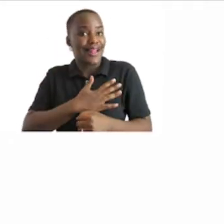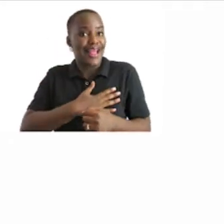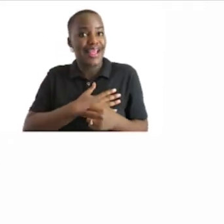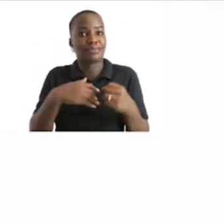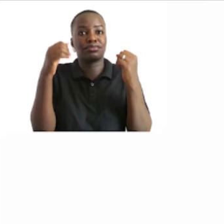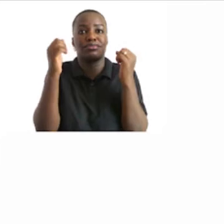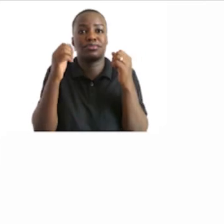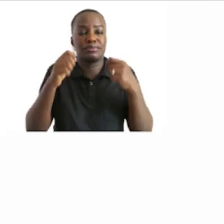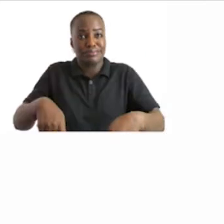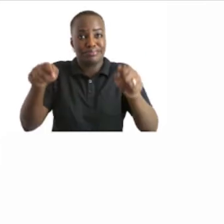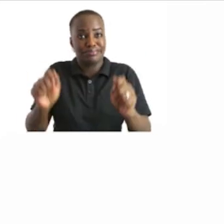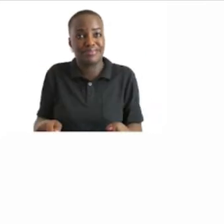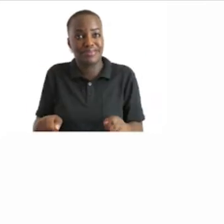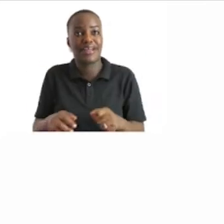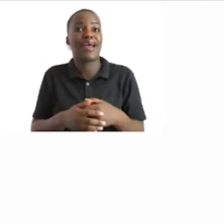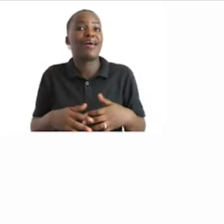the big cat.